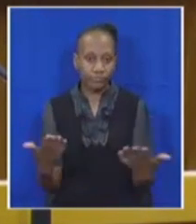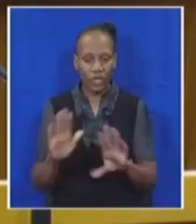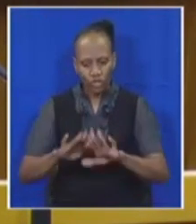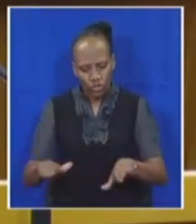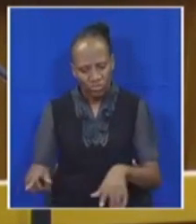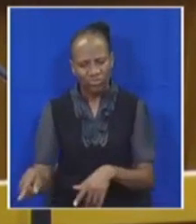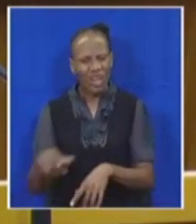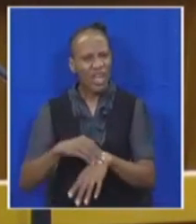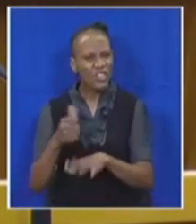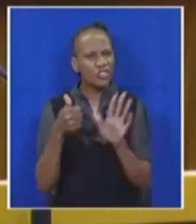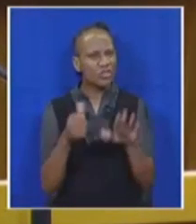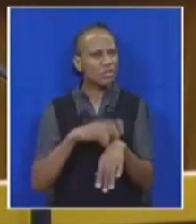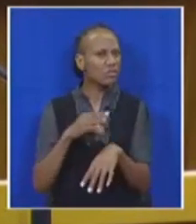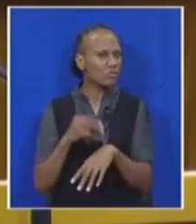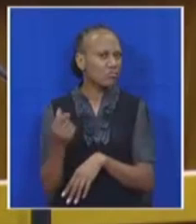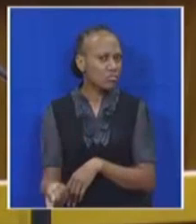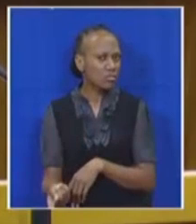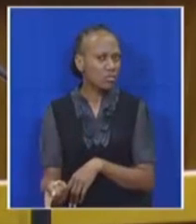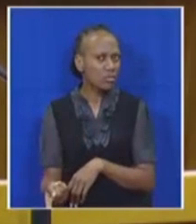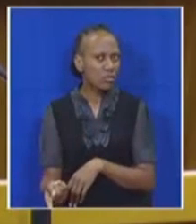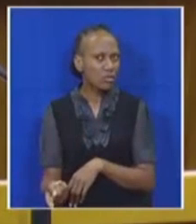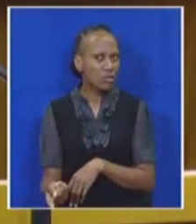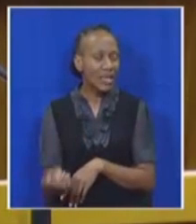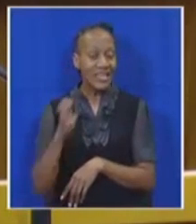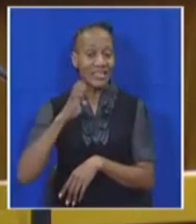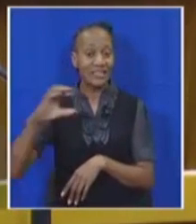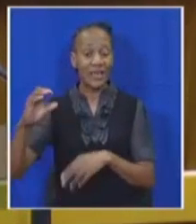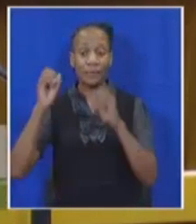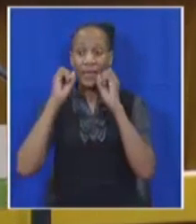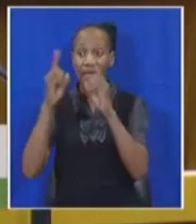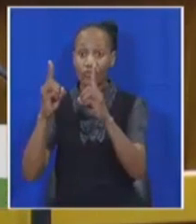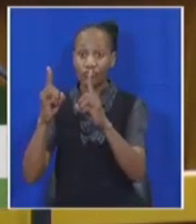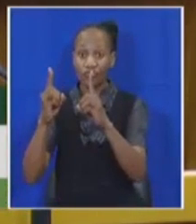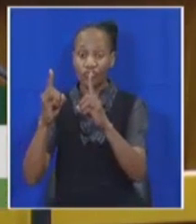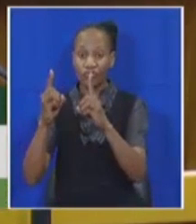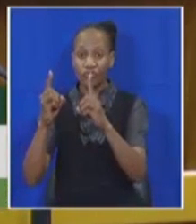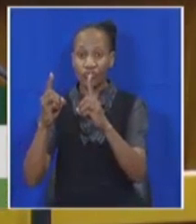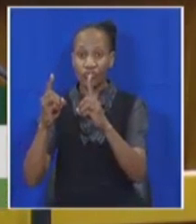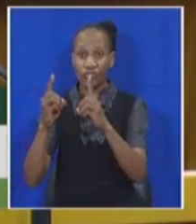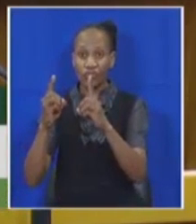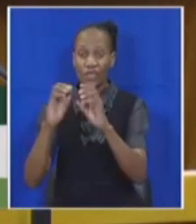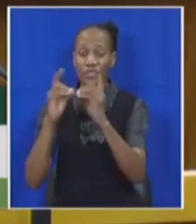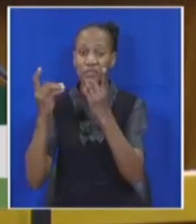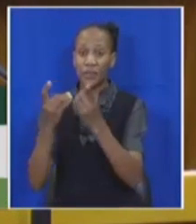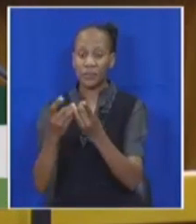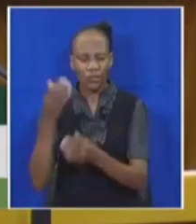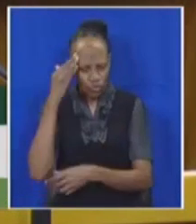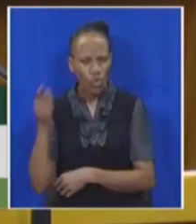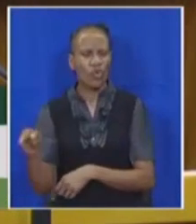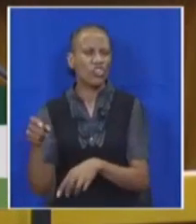as young as 6 years old, whose plight the Eastern Cape Education Department had known of but chosen to